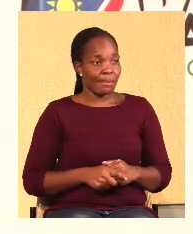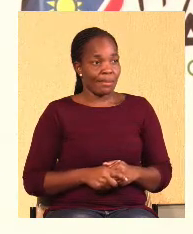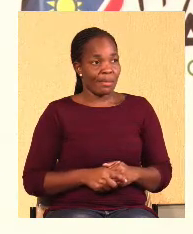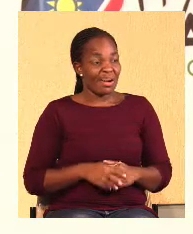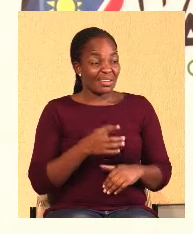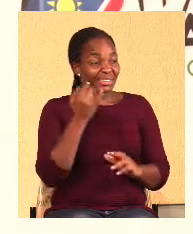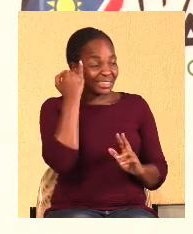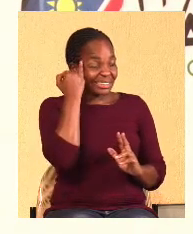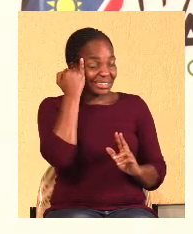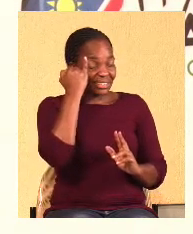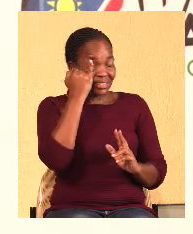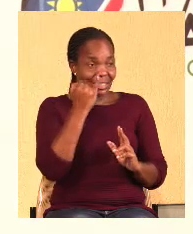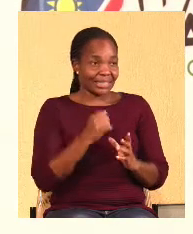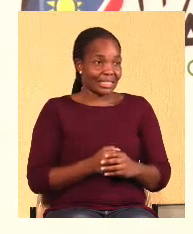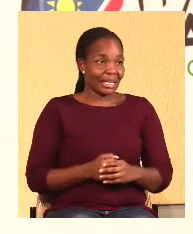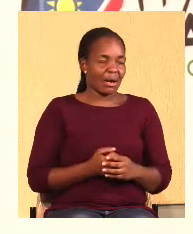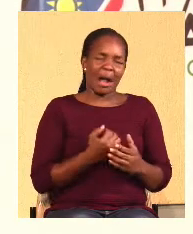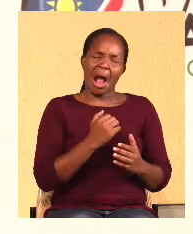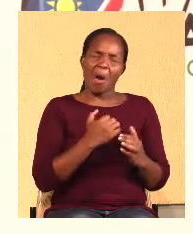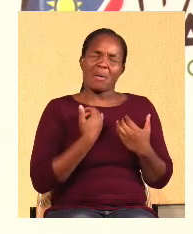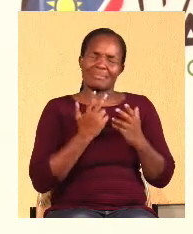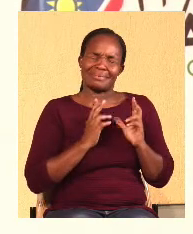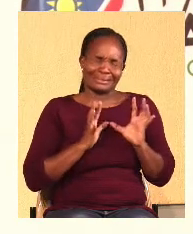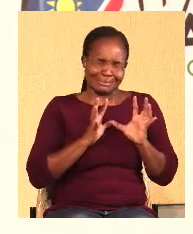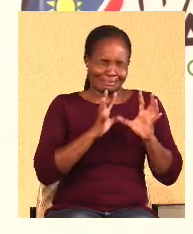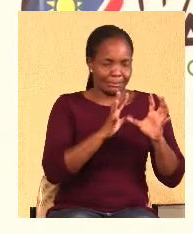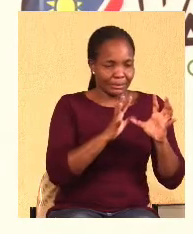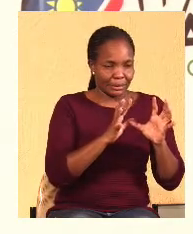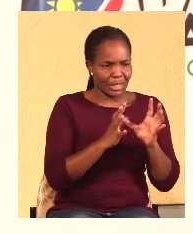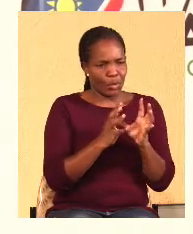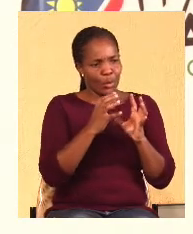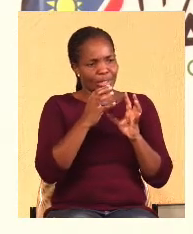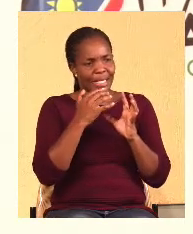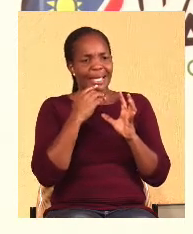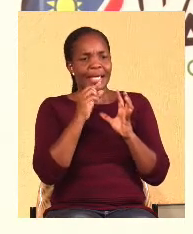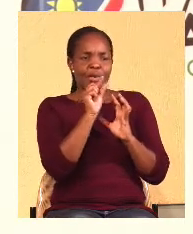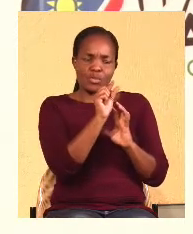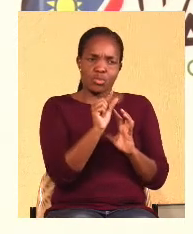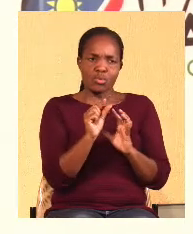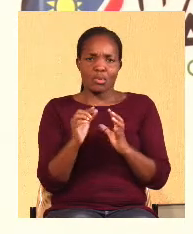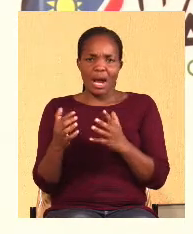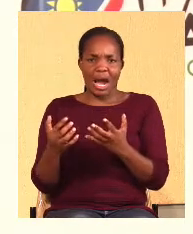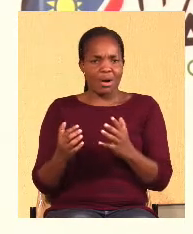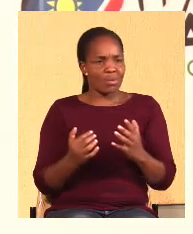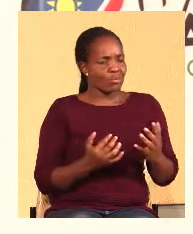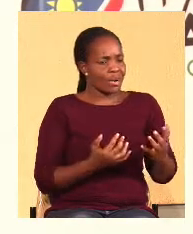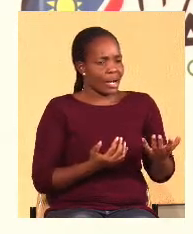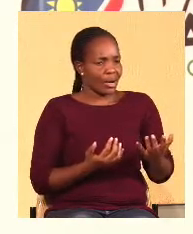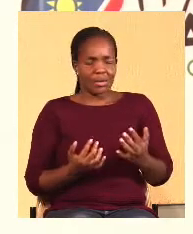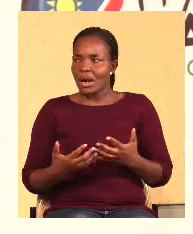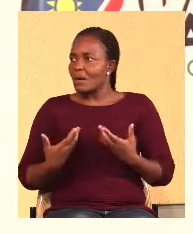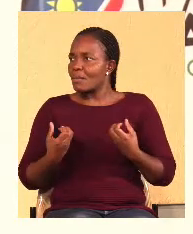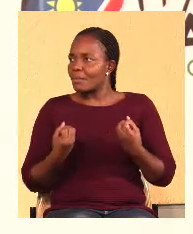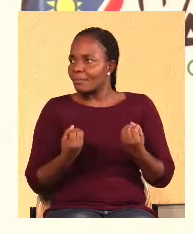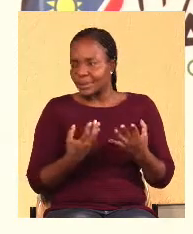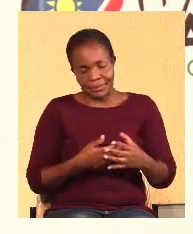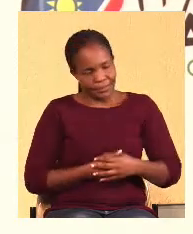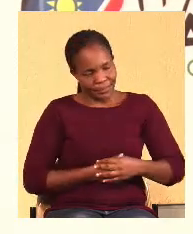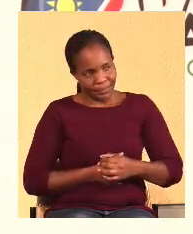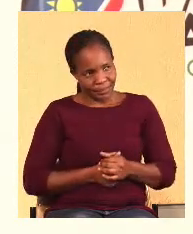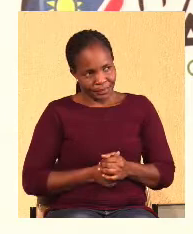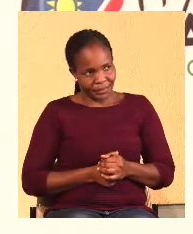disproportional magnitude. So therefore, we have to look into drastic actions that would help us